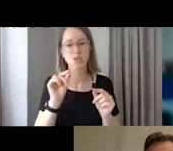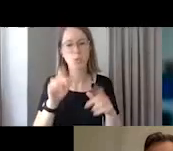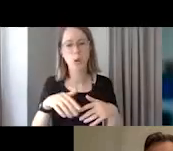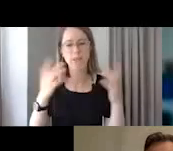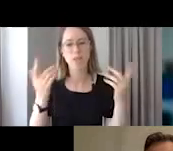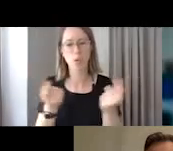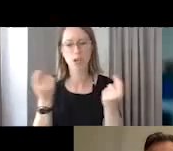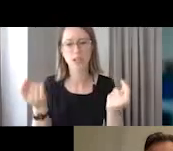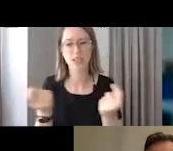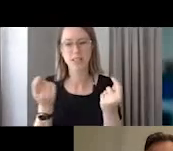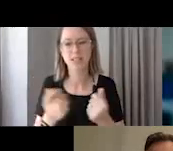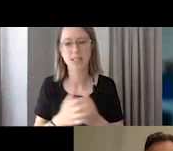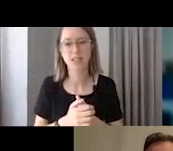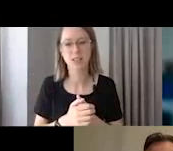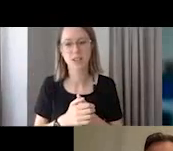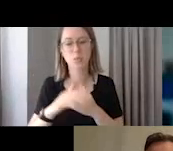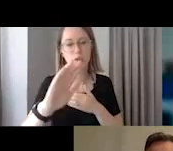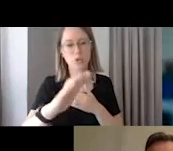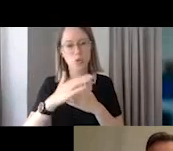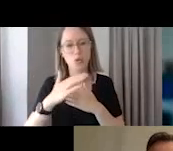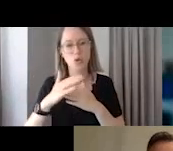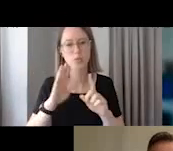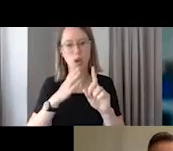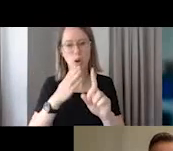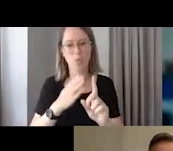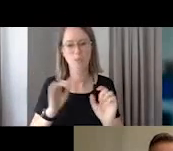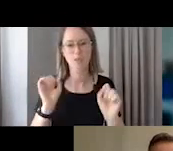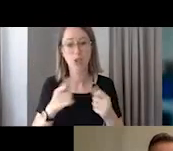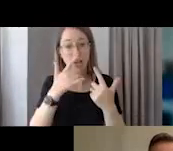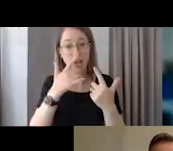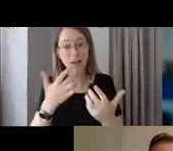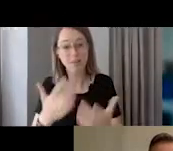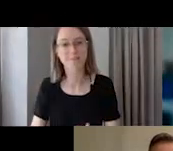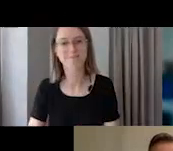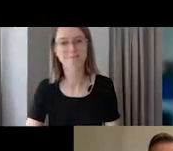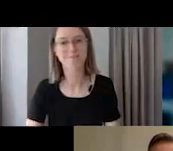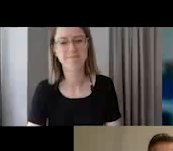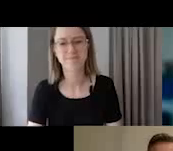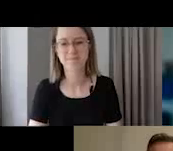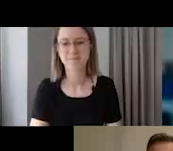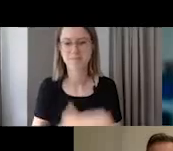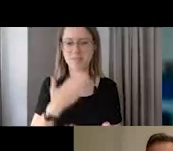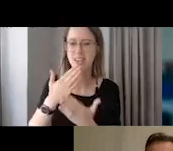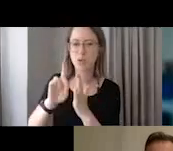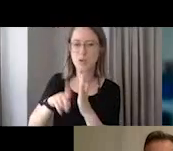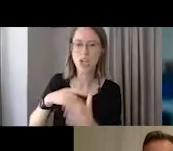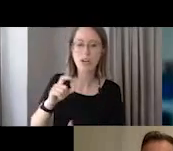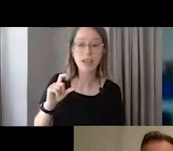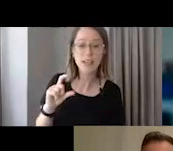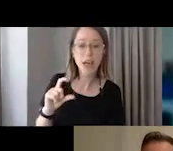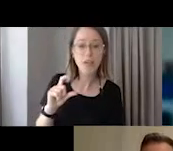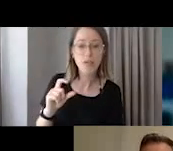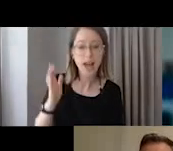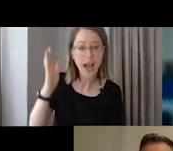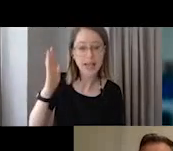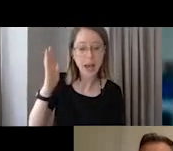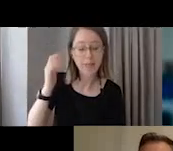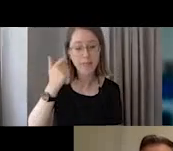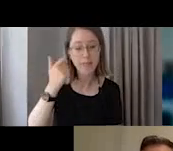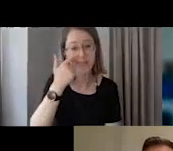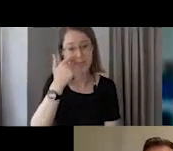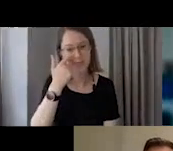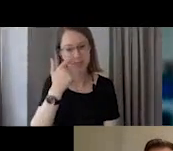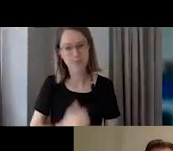works with the short-term goal. So yeah, good luck with that. Thanks, Jared. Catherine, you have your hand up.